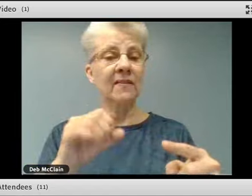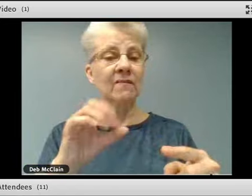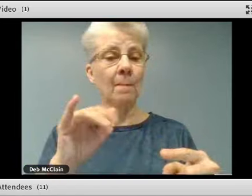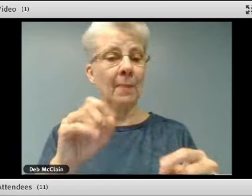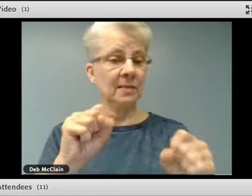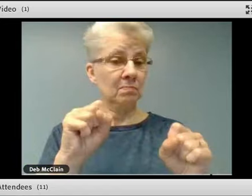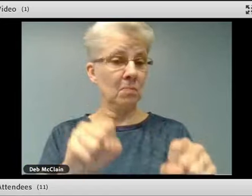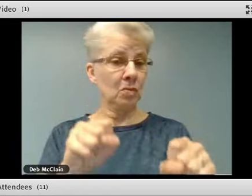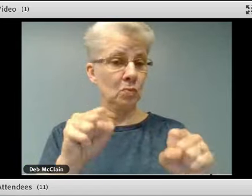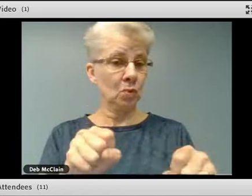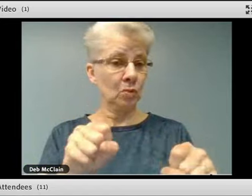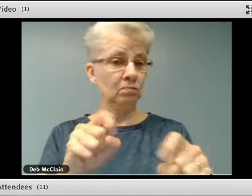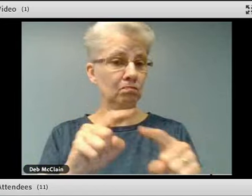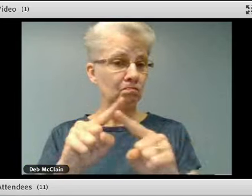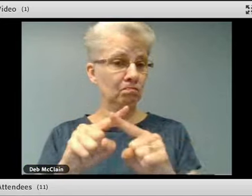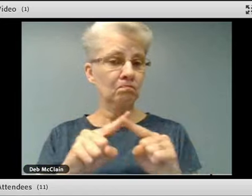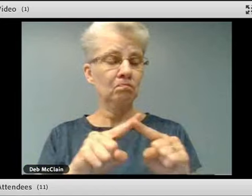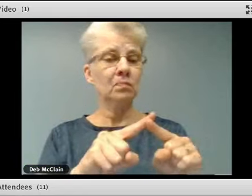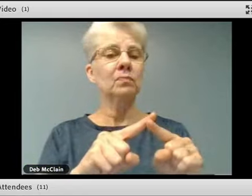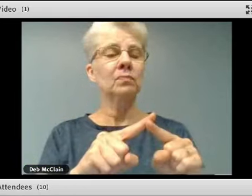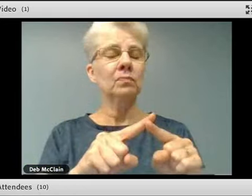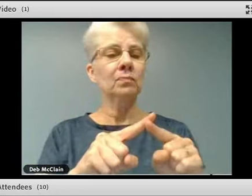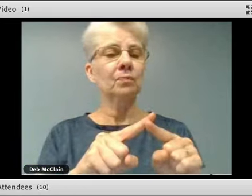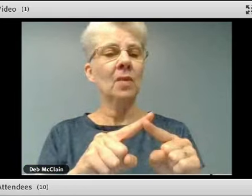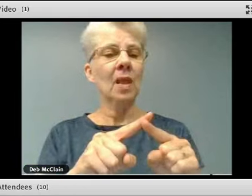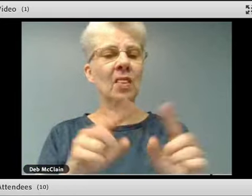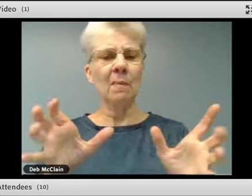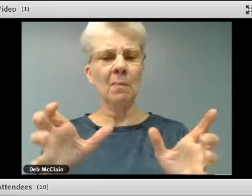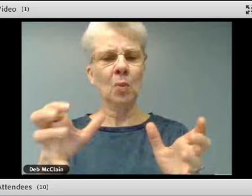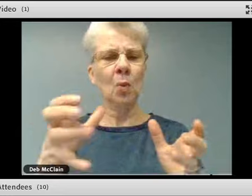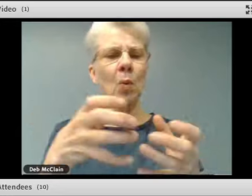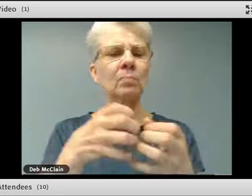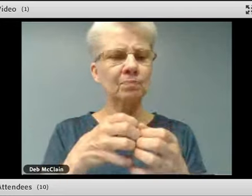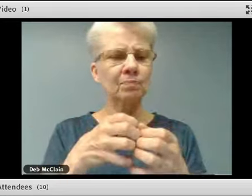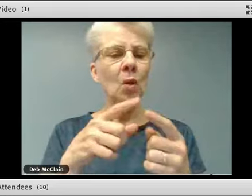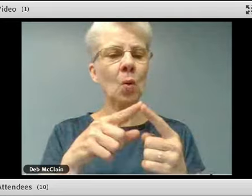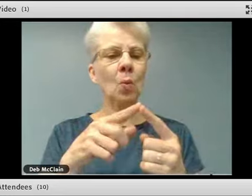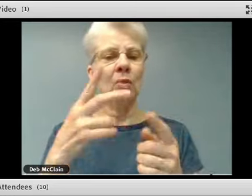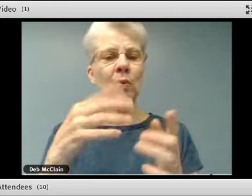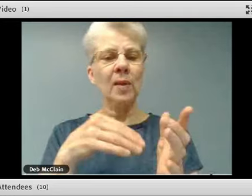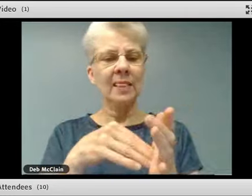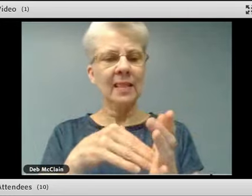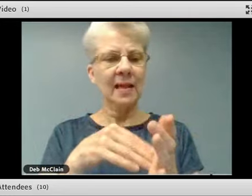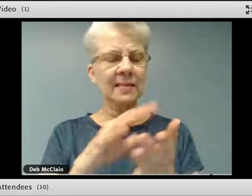possible. They pull together collections from over 3,000